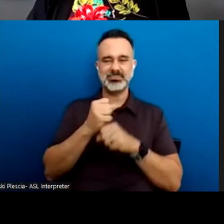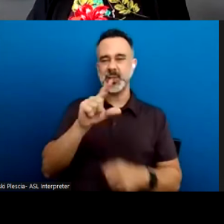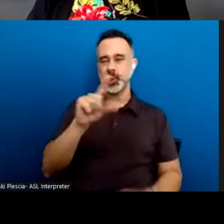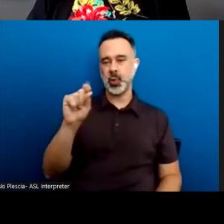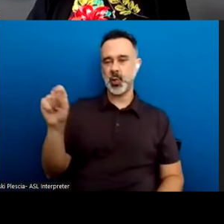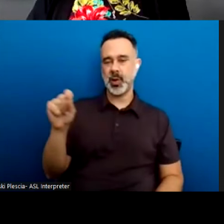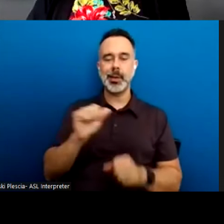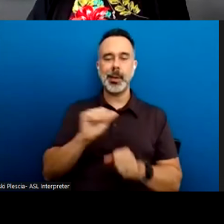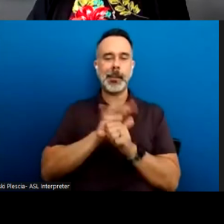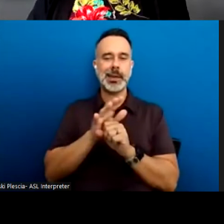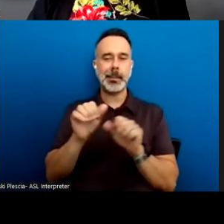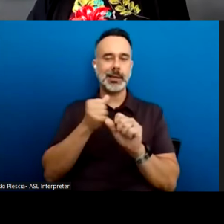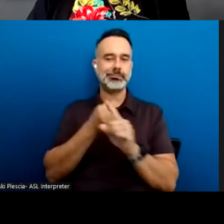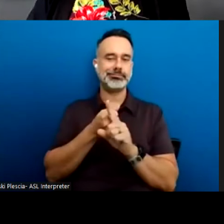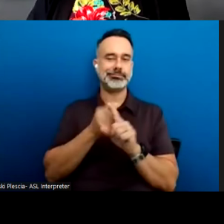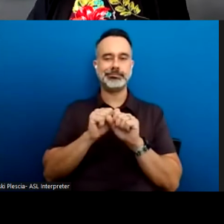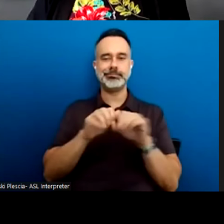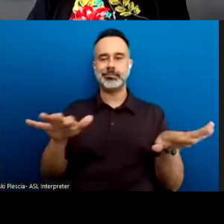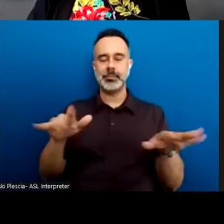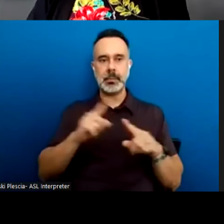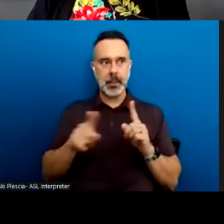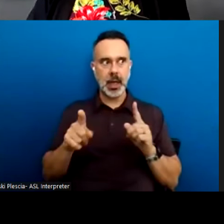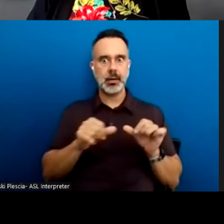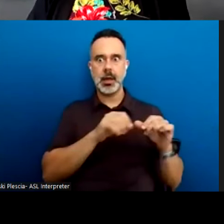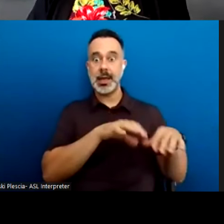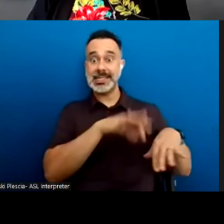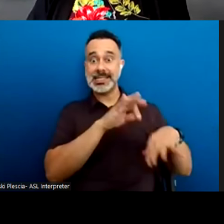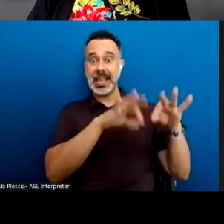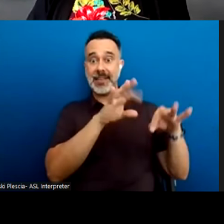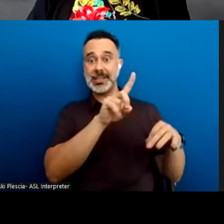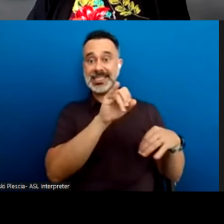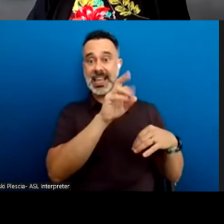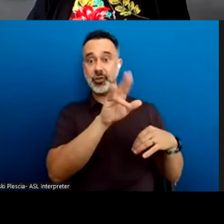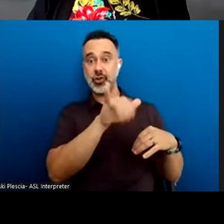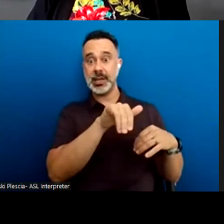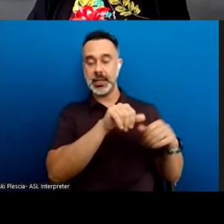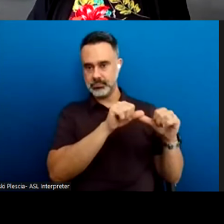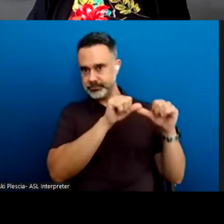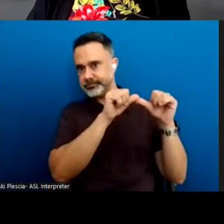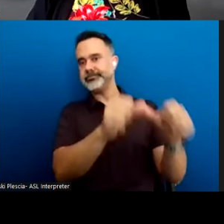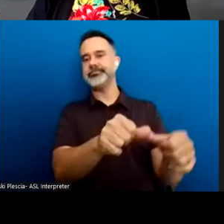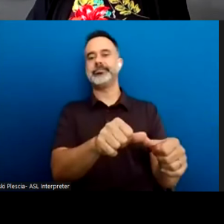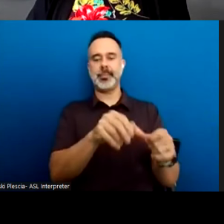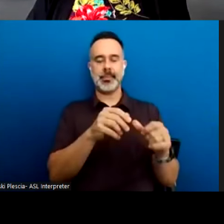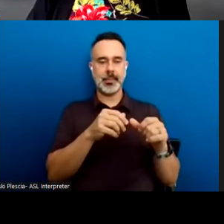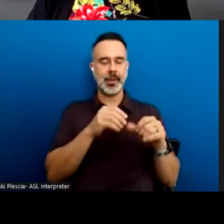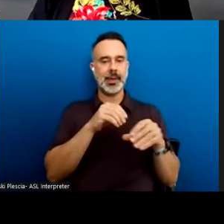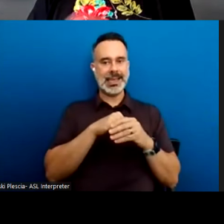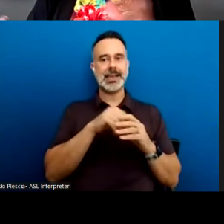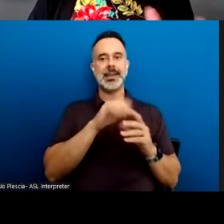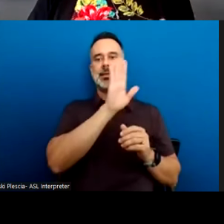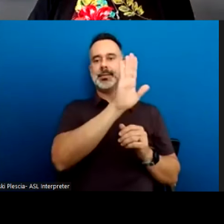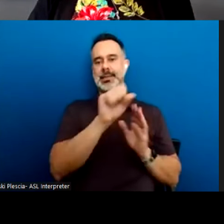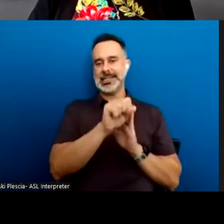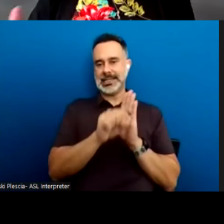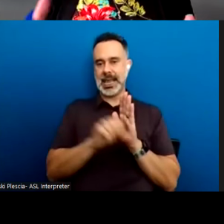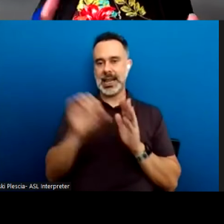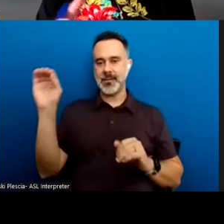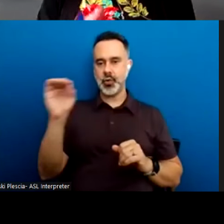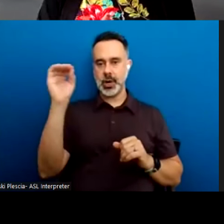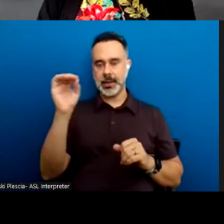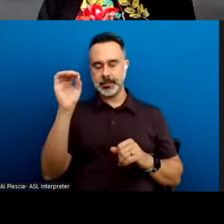hit, but they kept discovery going in the state of Oregon by